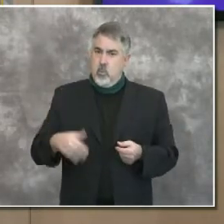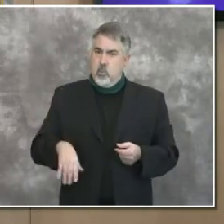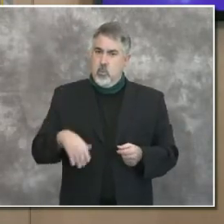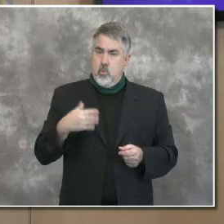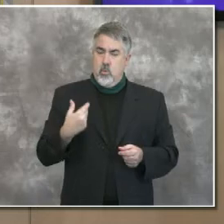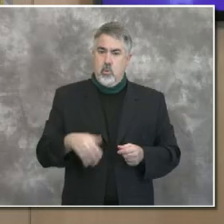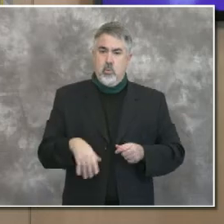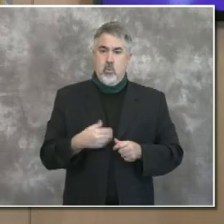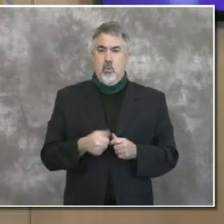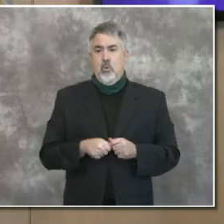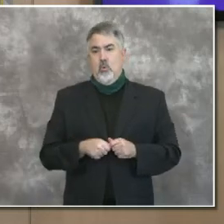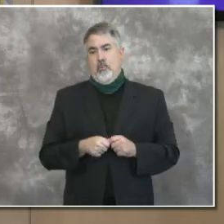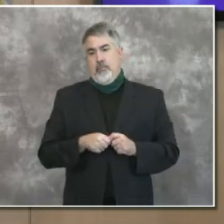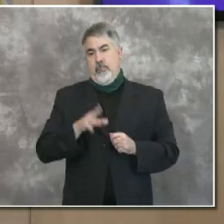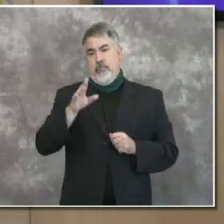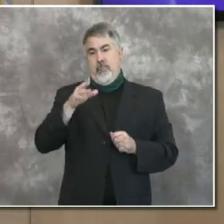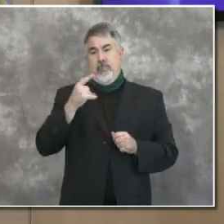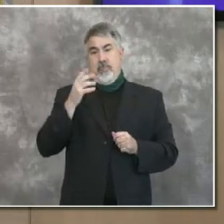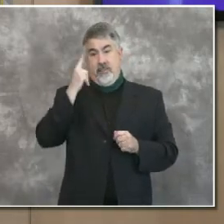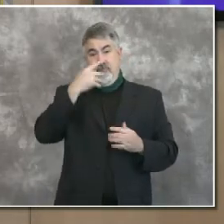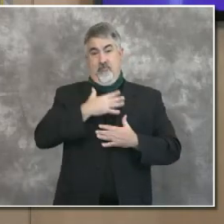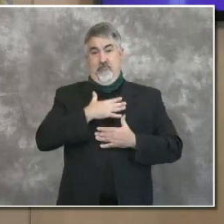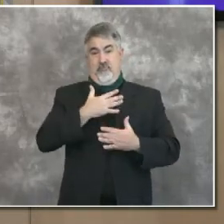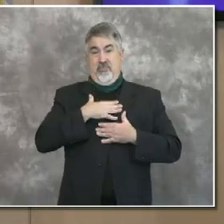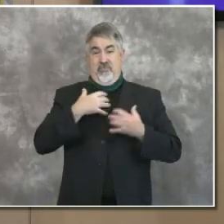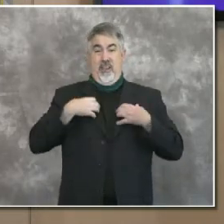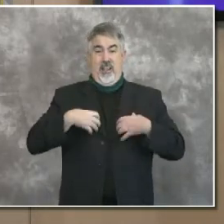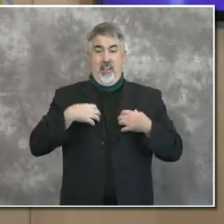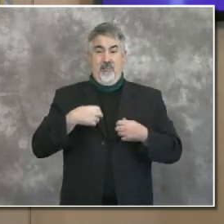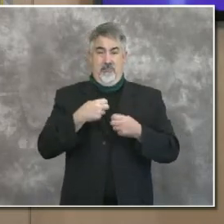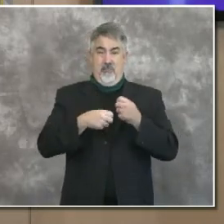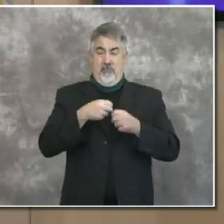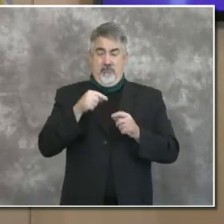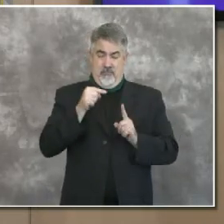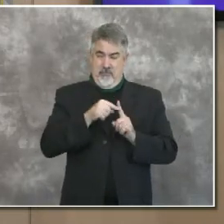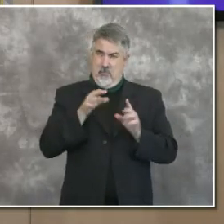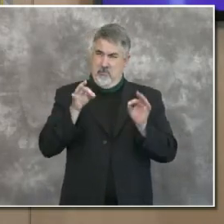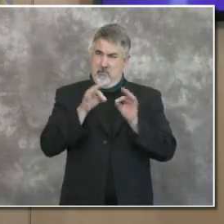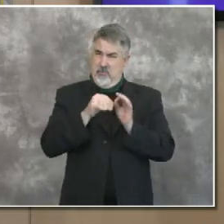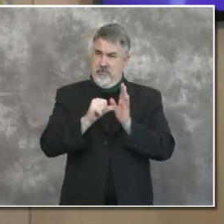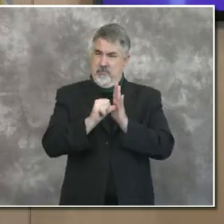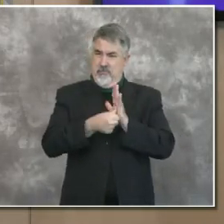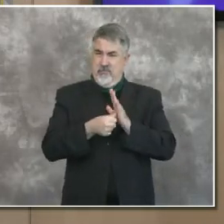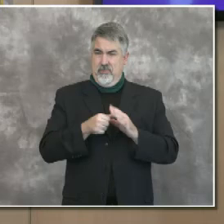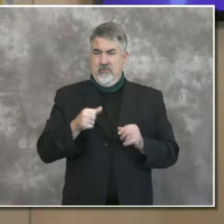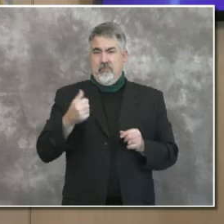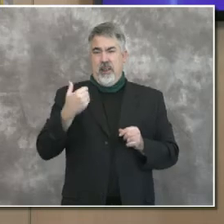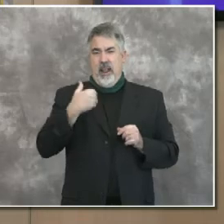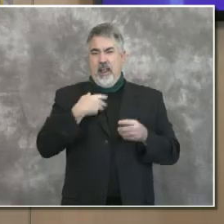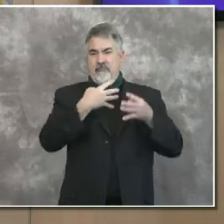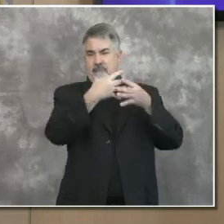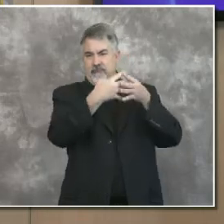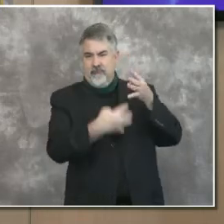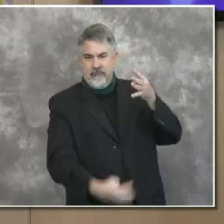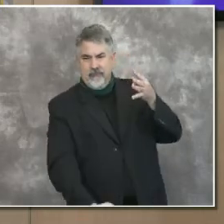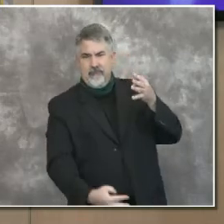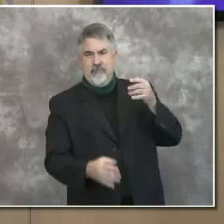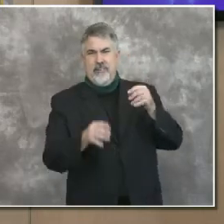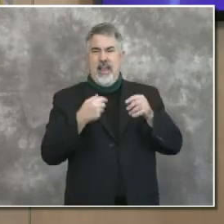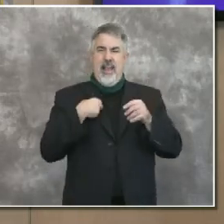the respiratory component, but there are different sizes, and I'm not going to go into it in too much